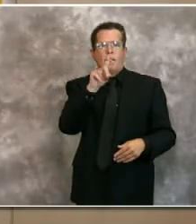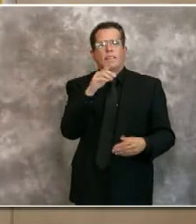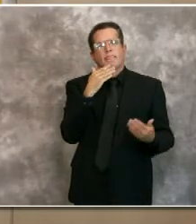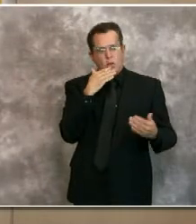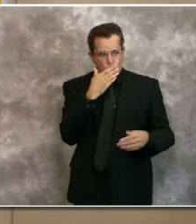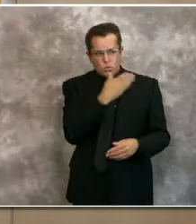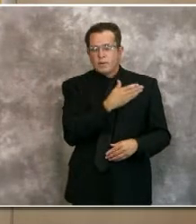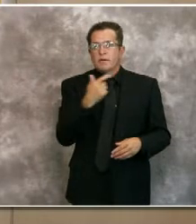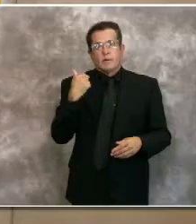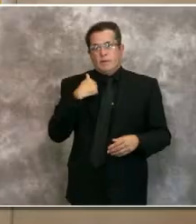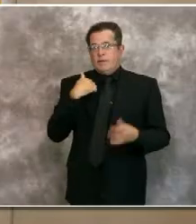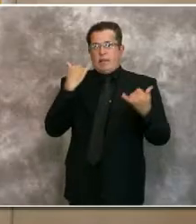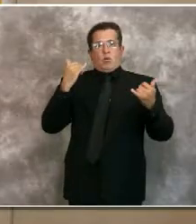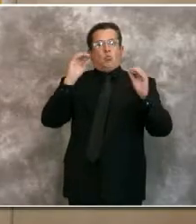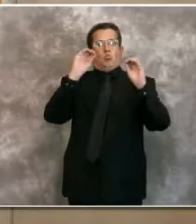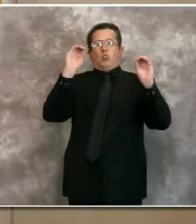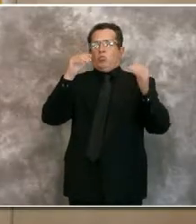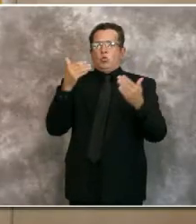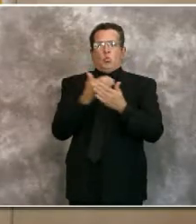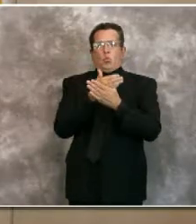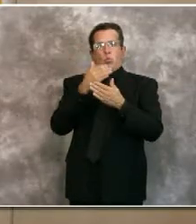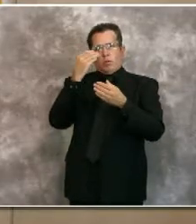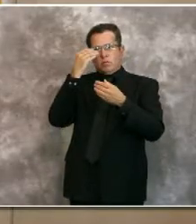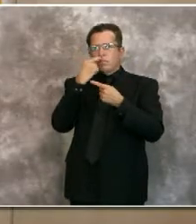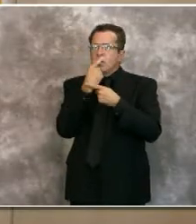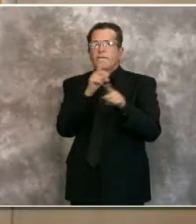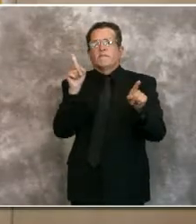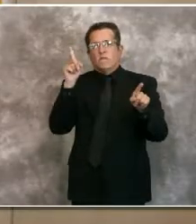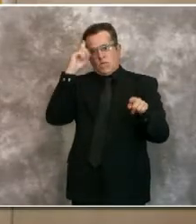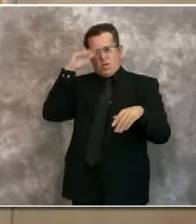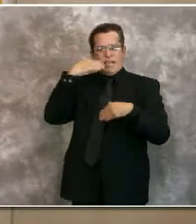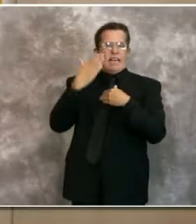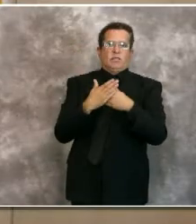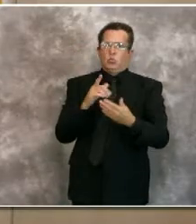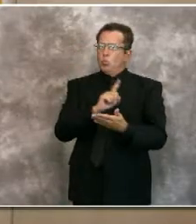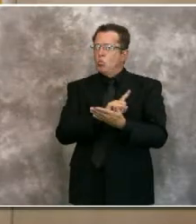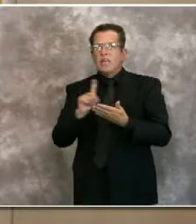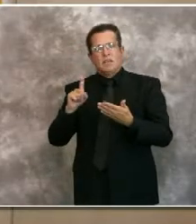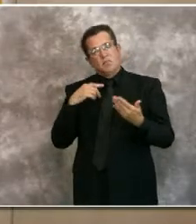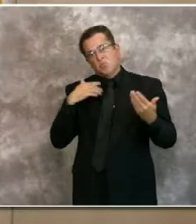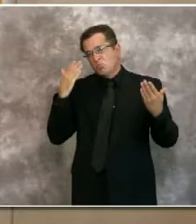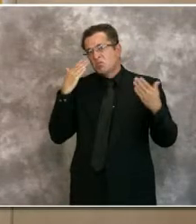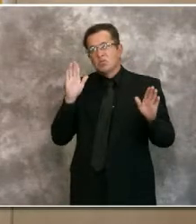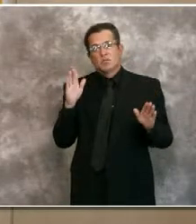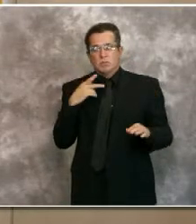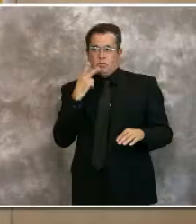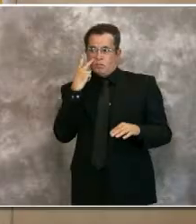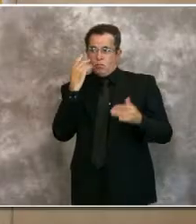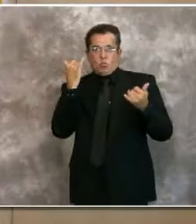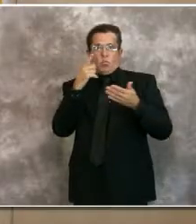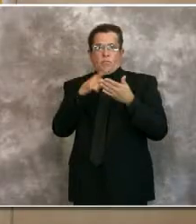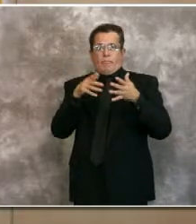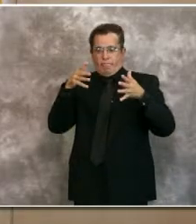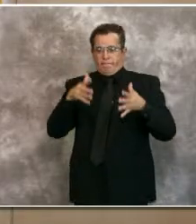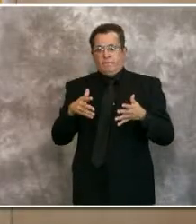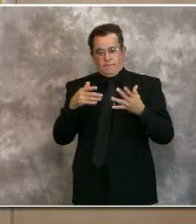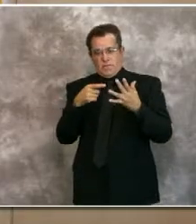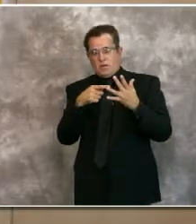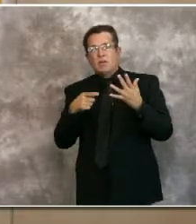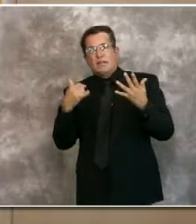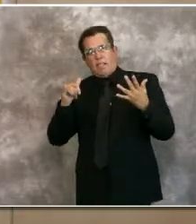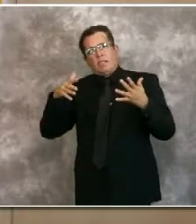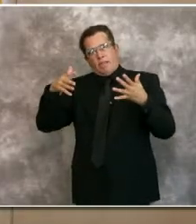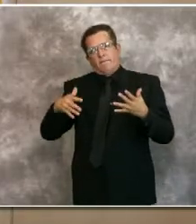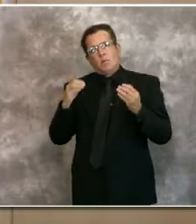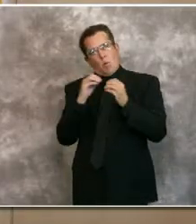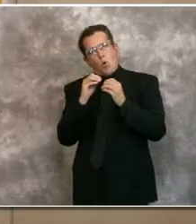no new intel as to what's coming in the next week or so. We do know what is still left on the table